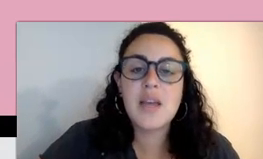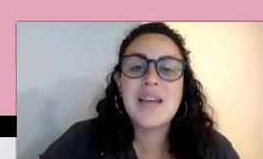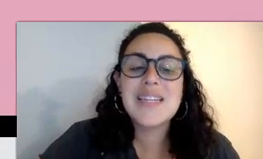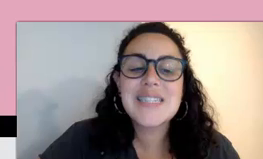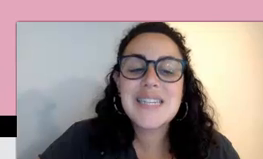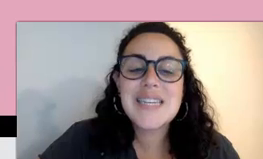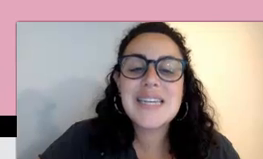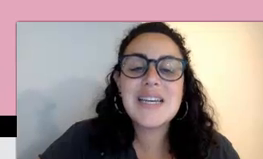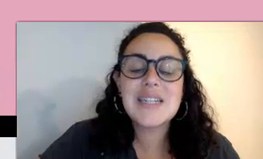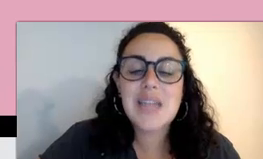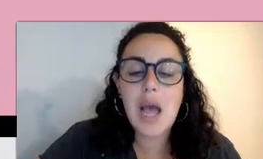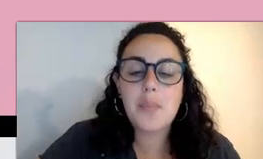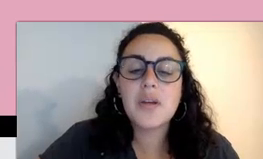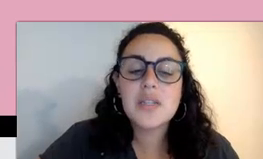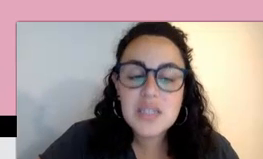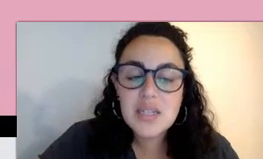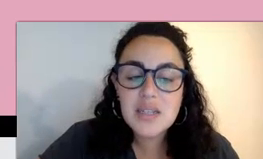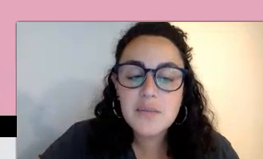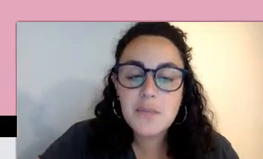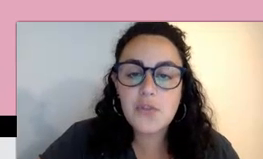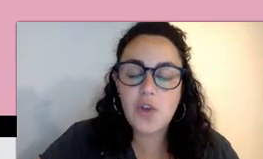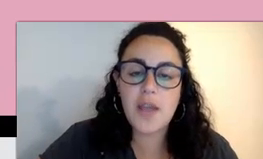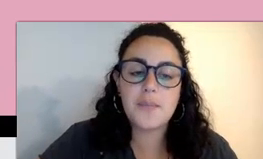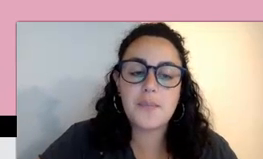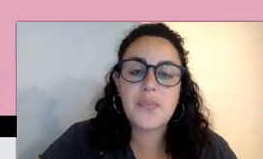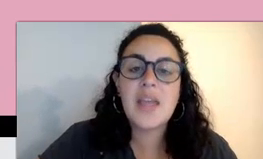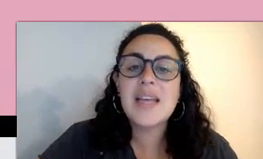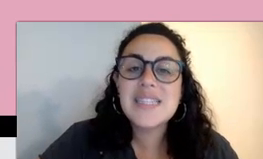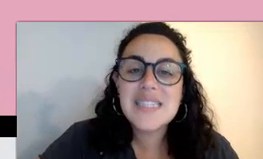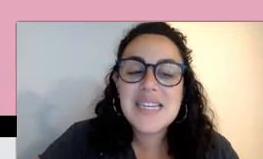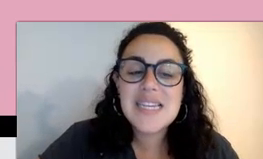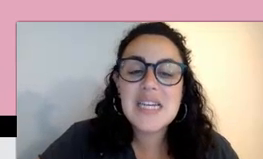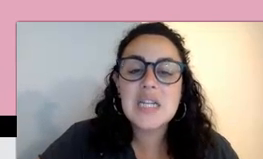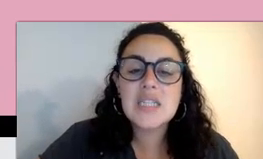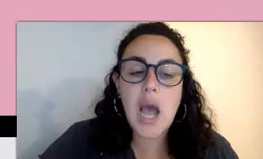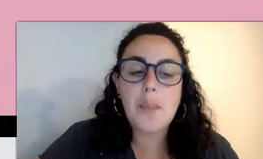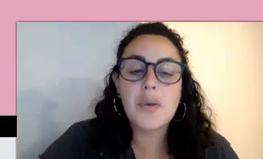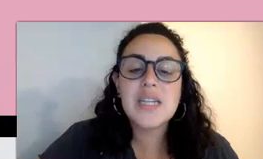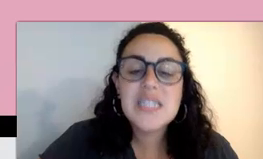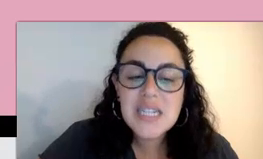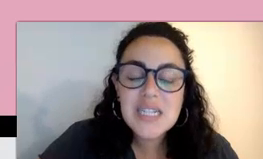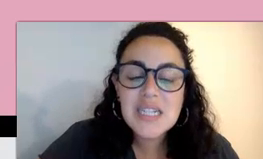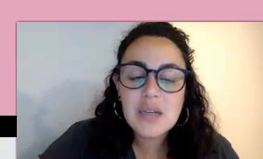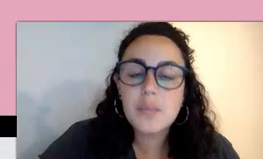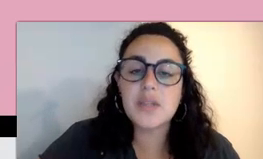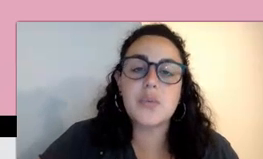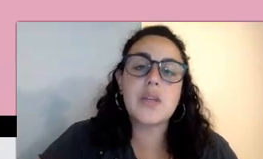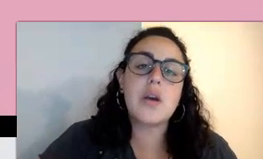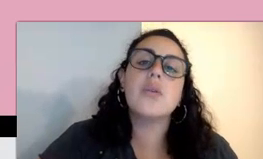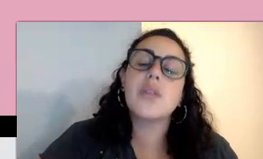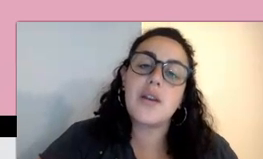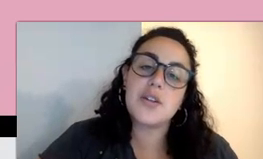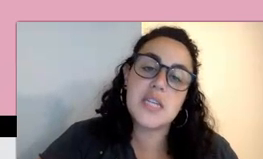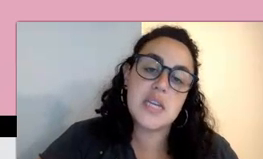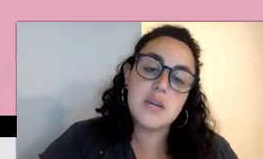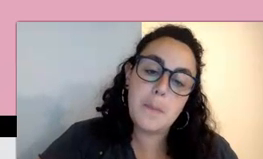again. T, top, T. You try. T, top, T. Because we